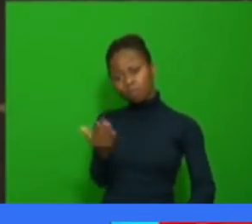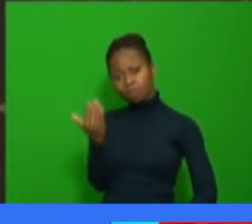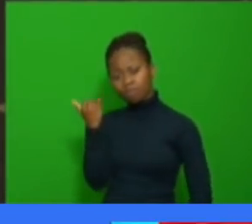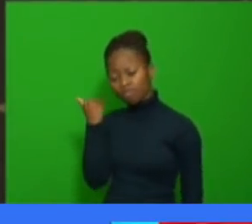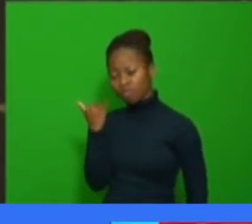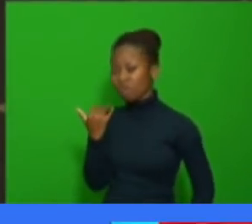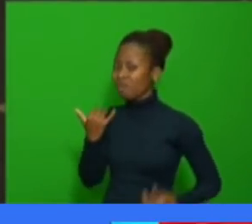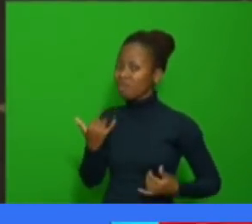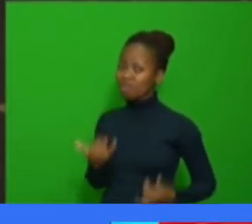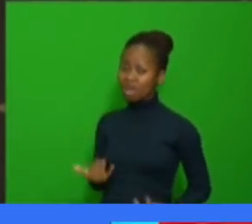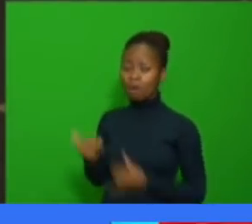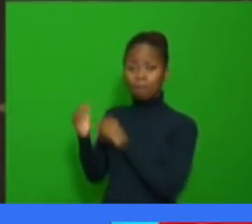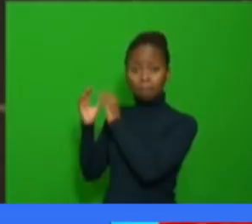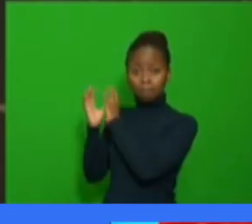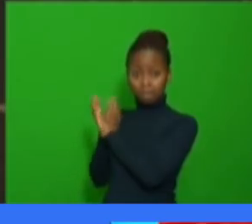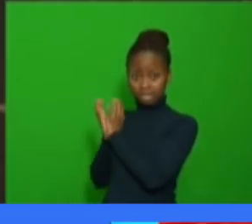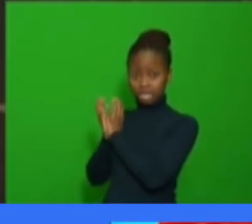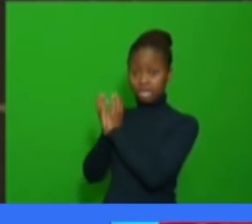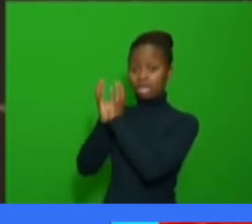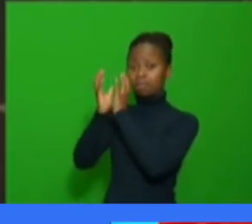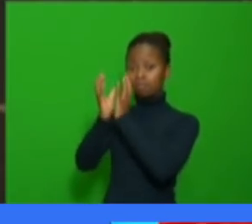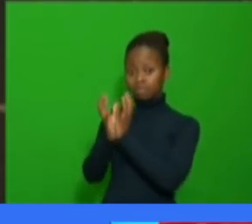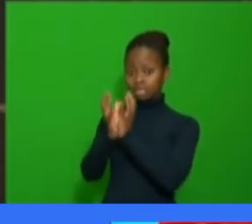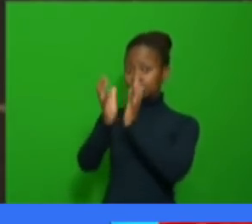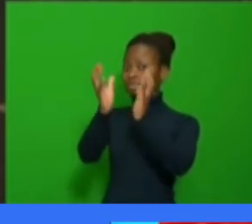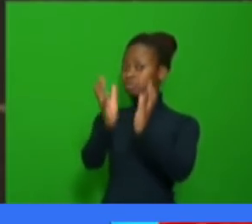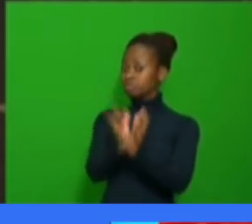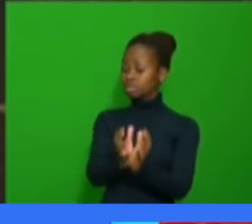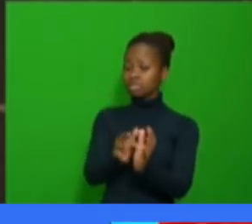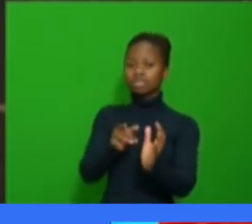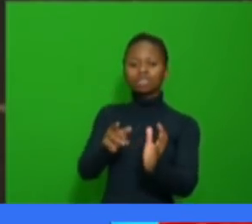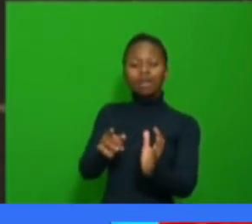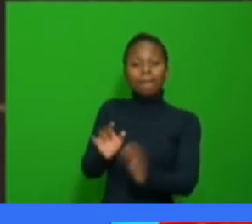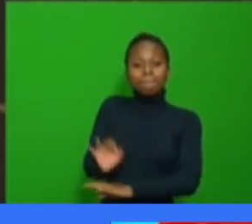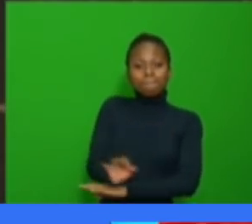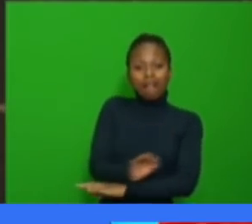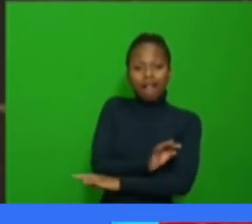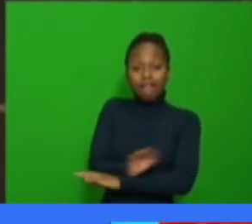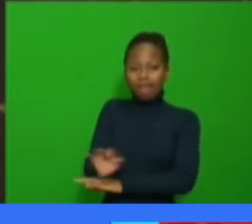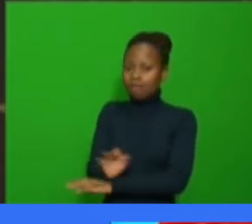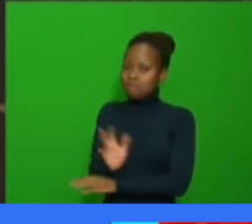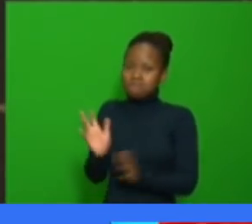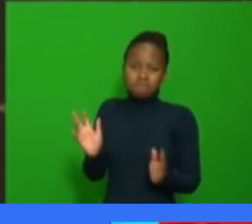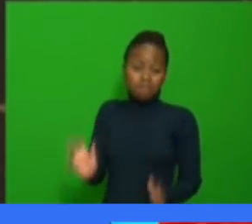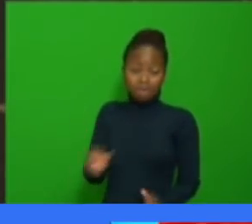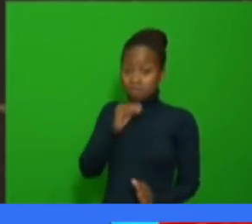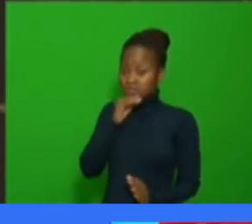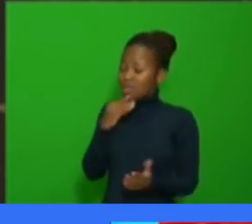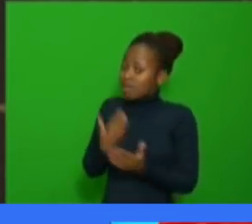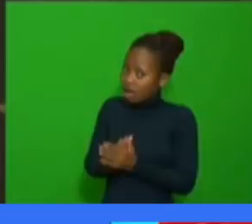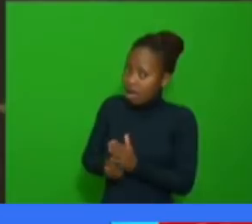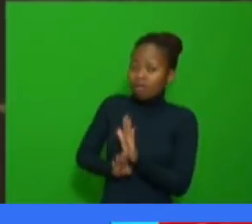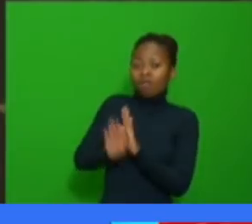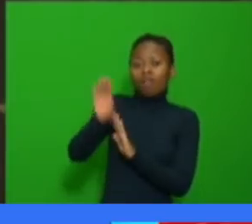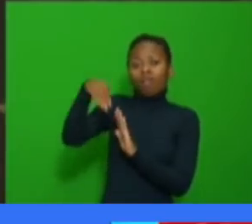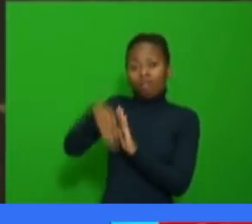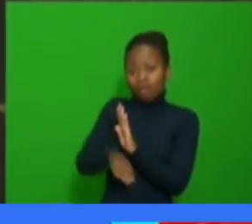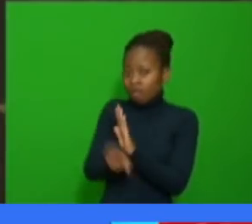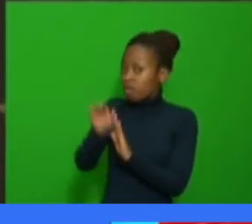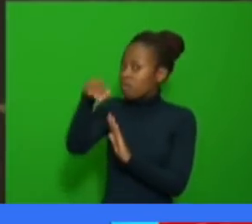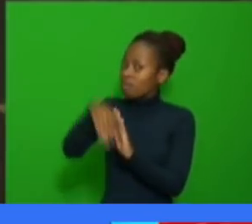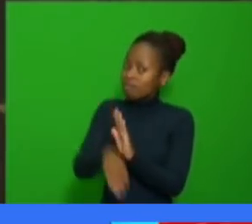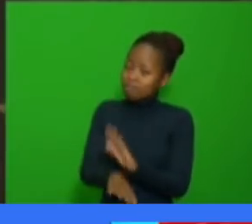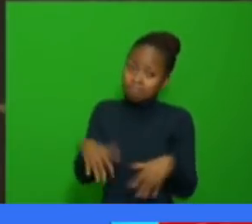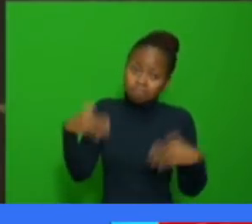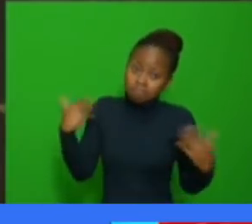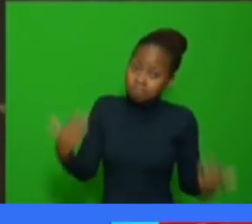implied path remains a broad policy guide which could change in either direction from meeting to meeting